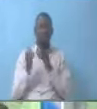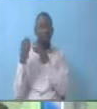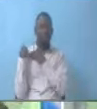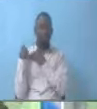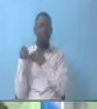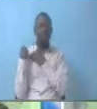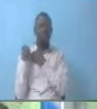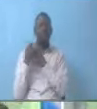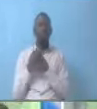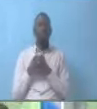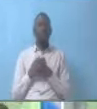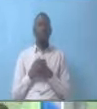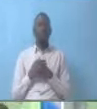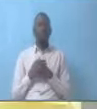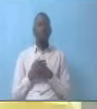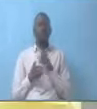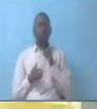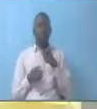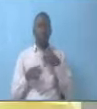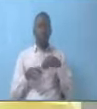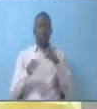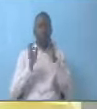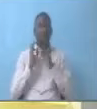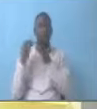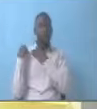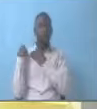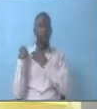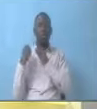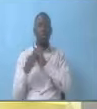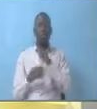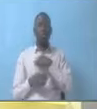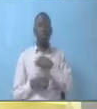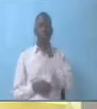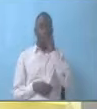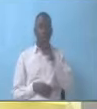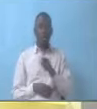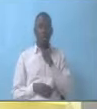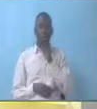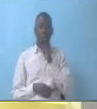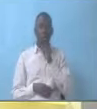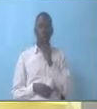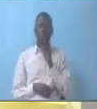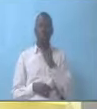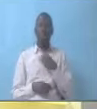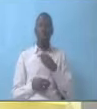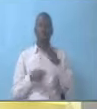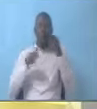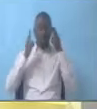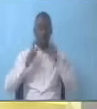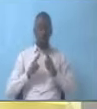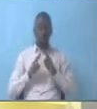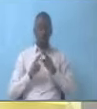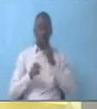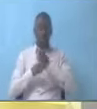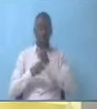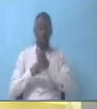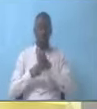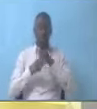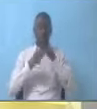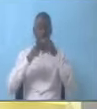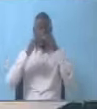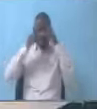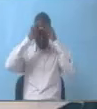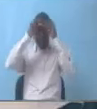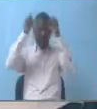And also. But I take responsibility, but was not the one who enacted the laws, decree were enacted by the council. That's true. But I'm